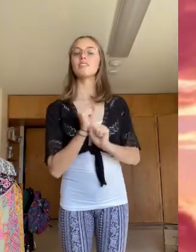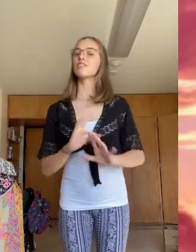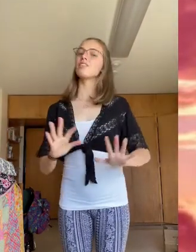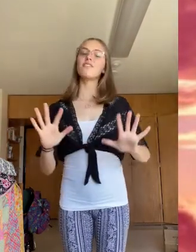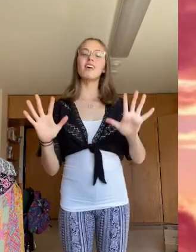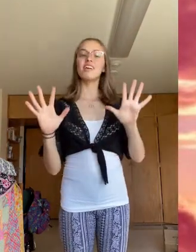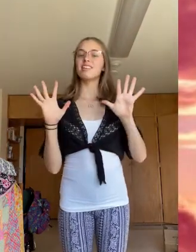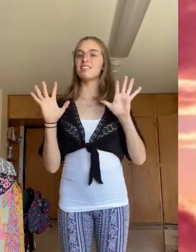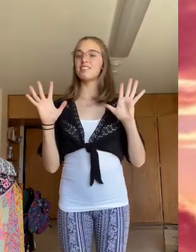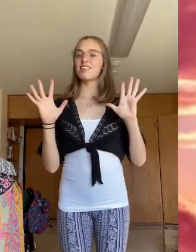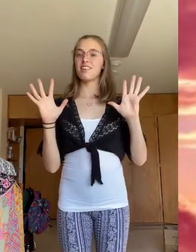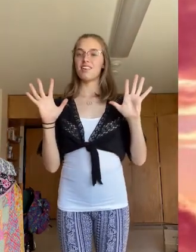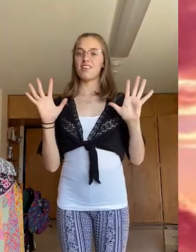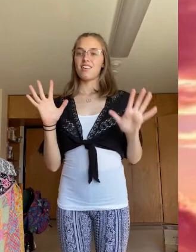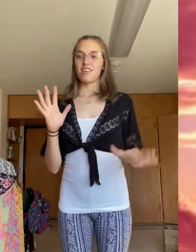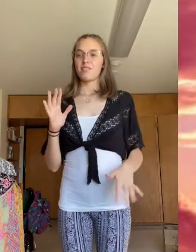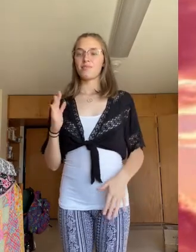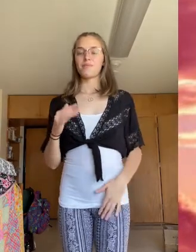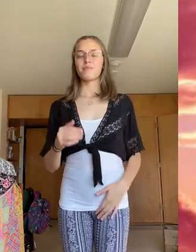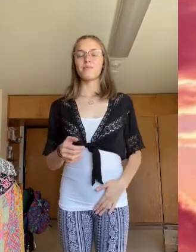wholly